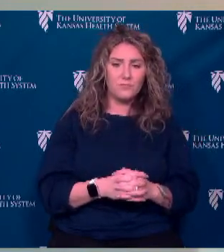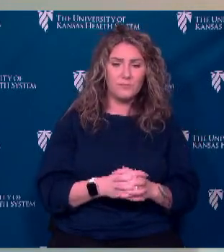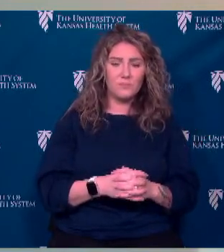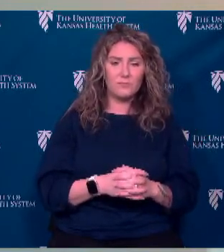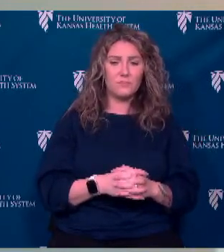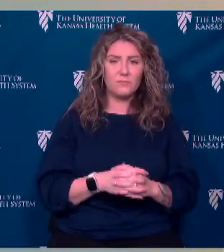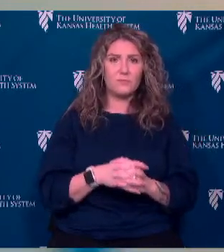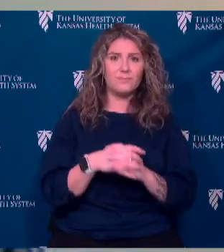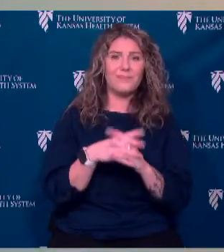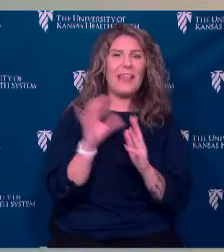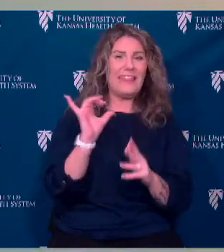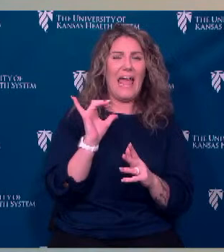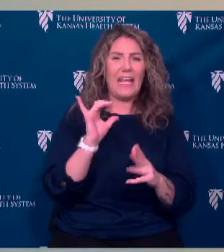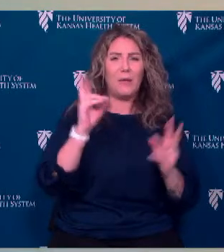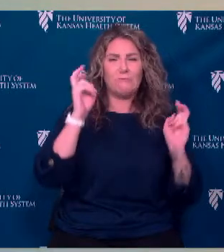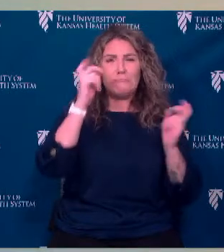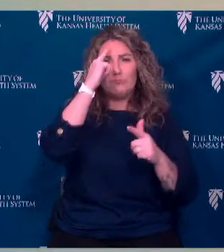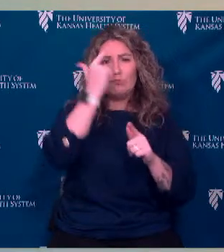brother.